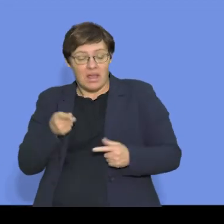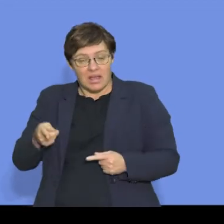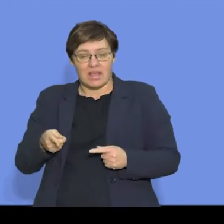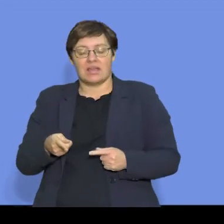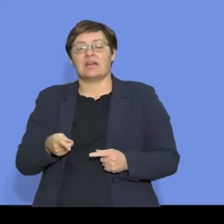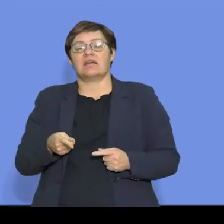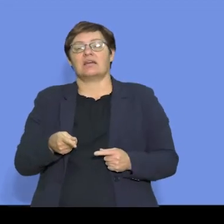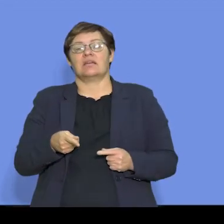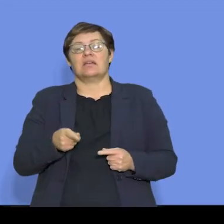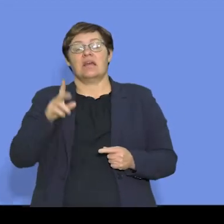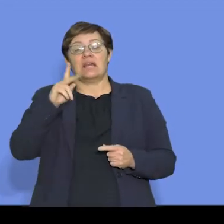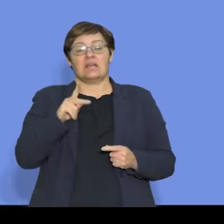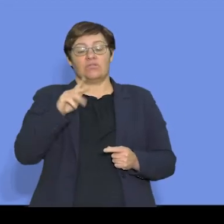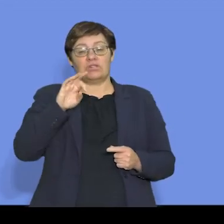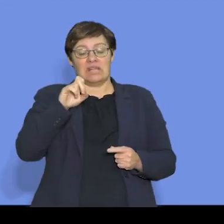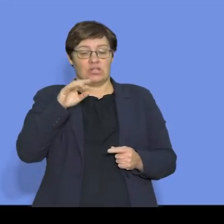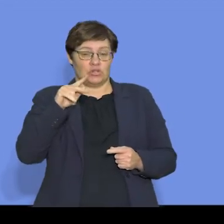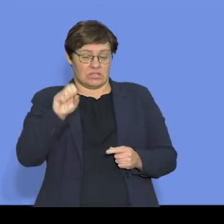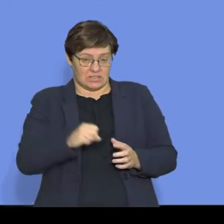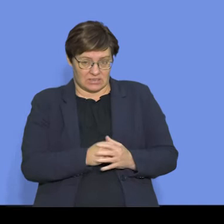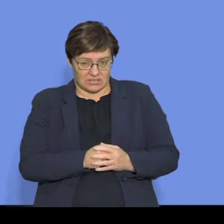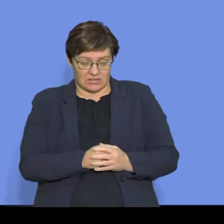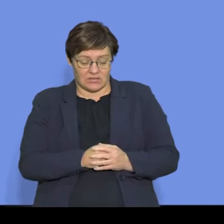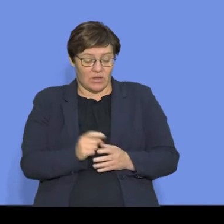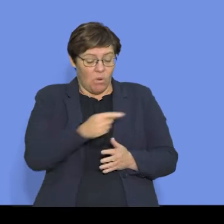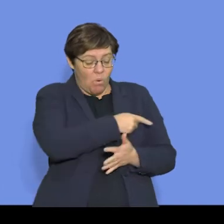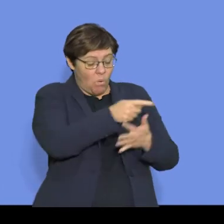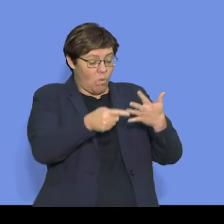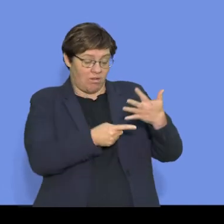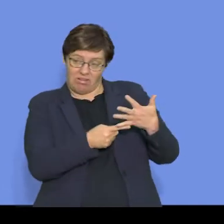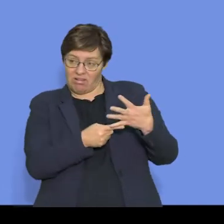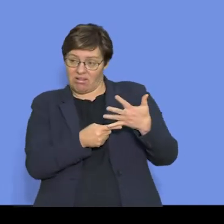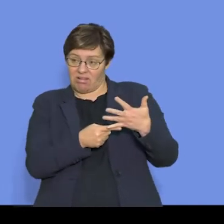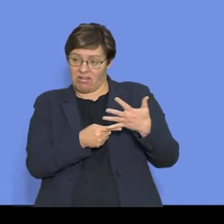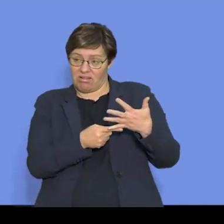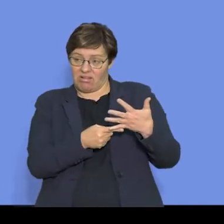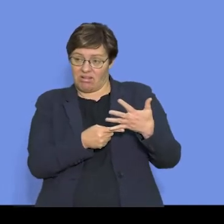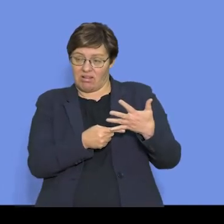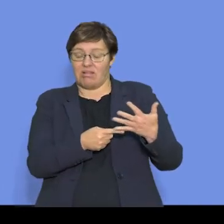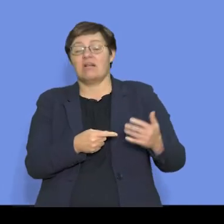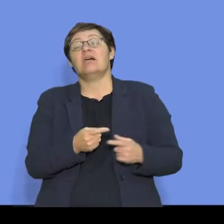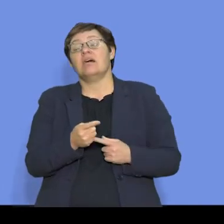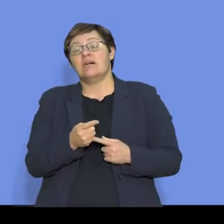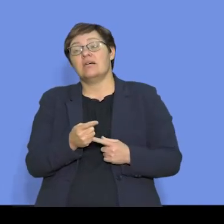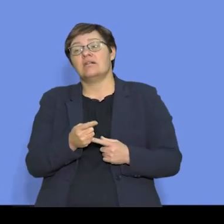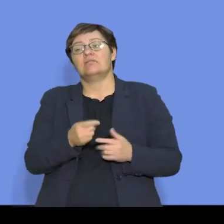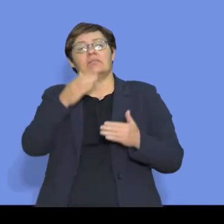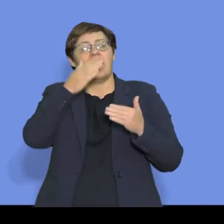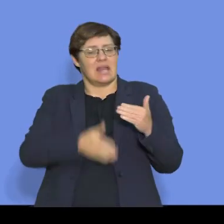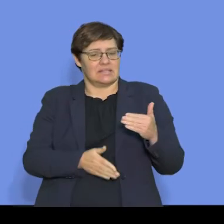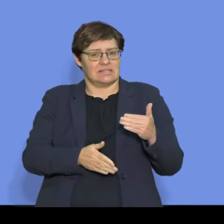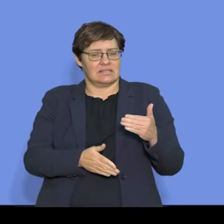of the Cretaceous. And interestingly enough, all of these mass extinctions